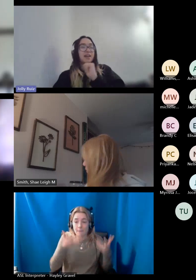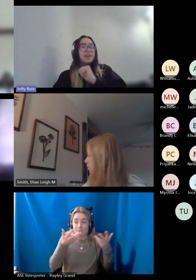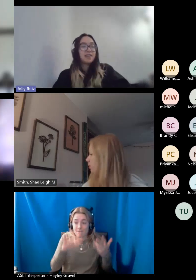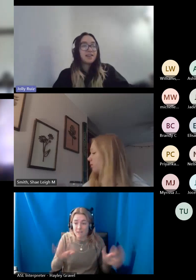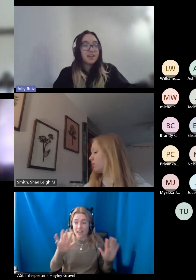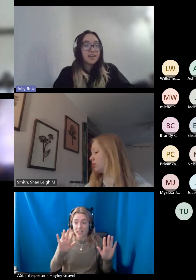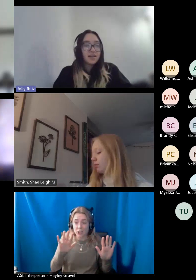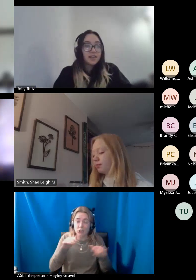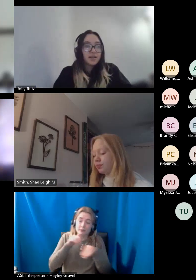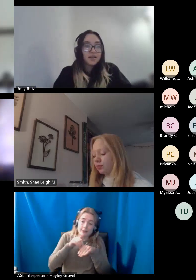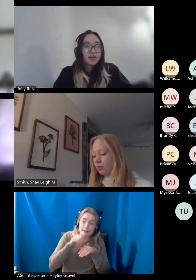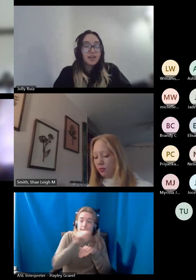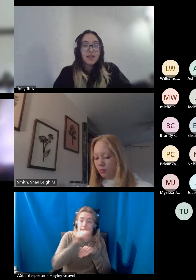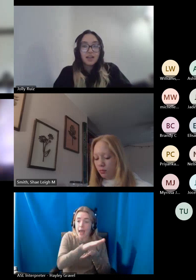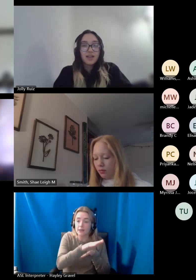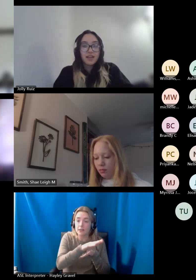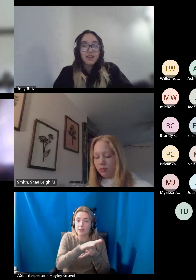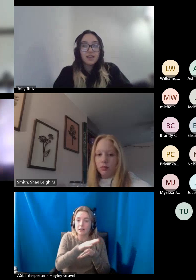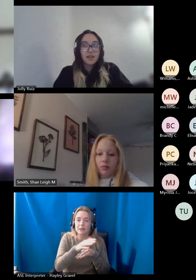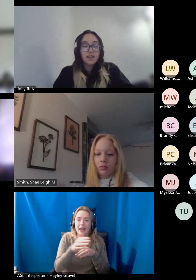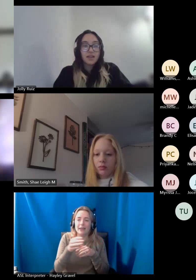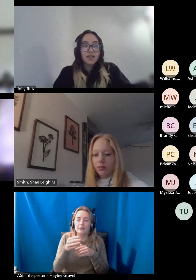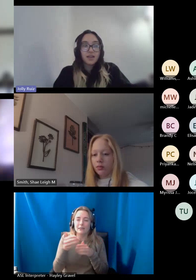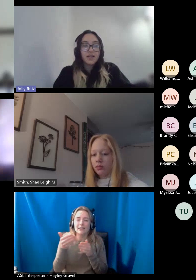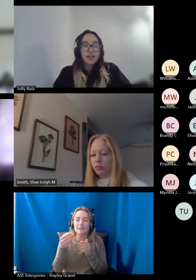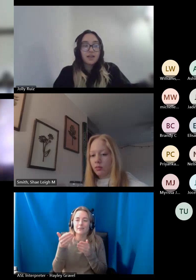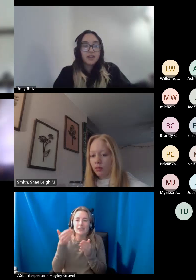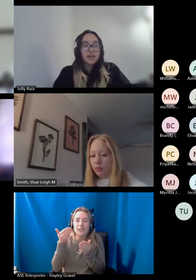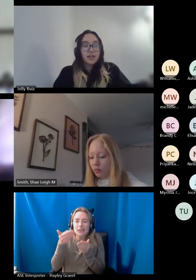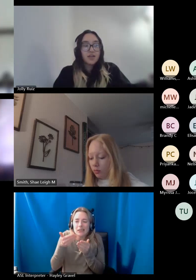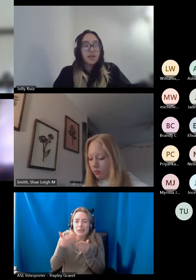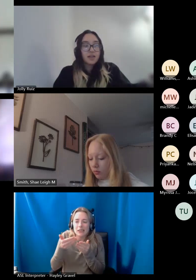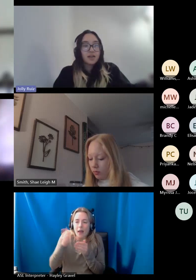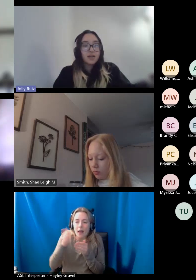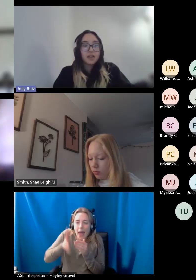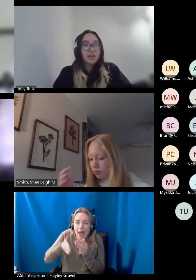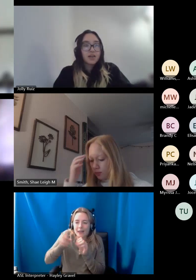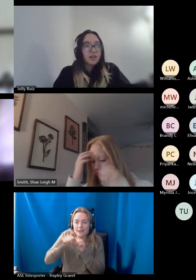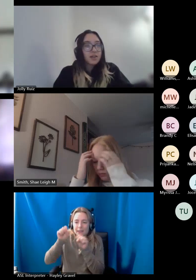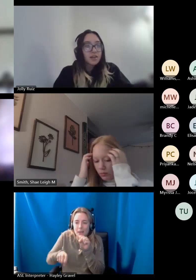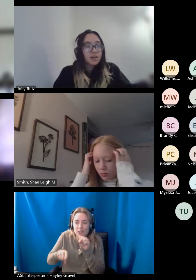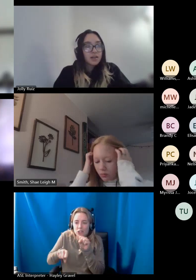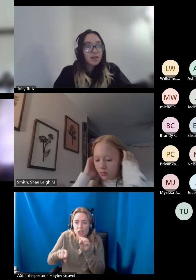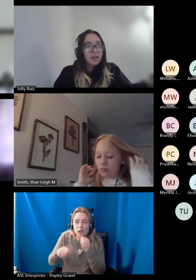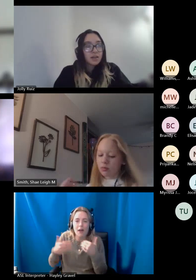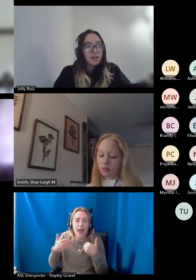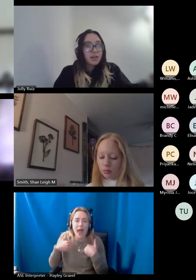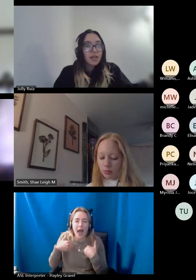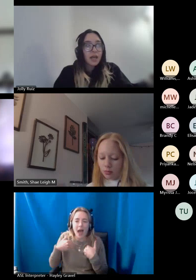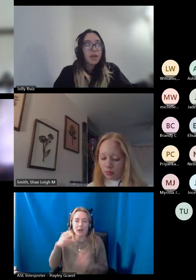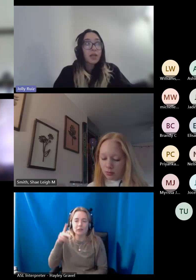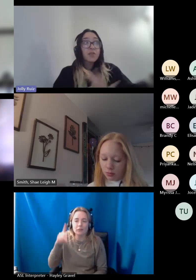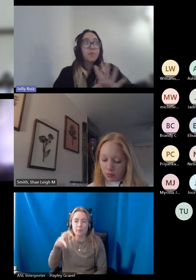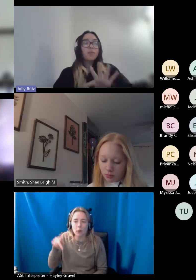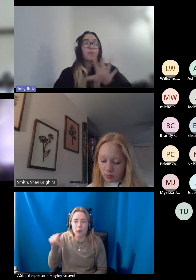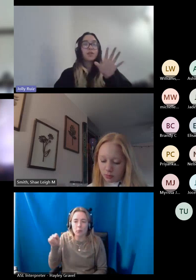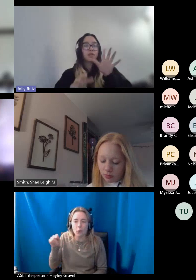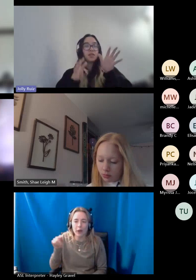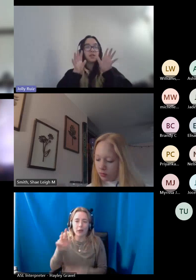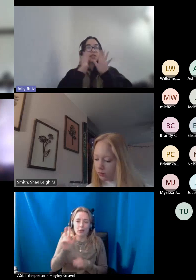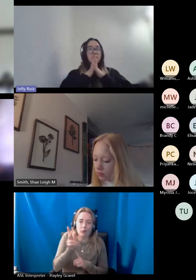will not be a stressful experience. That will not be a stressful experience. What you're doing now is a little stressful, Yeah, but the